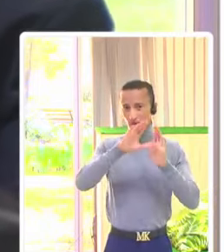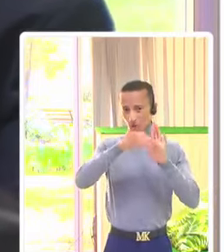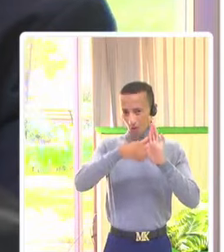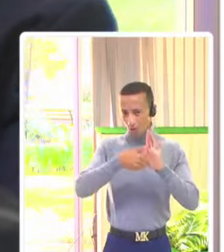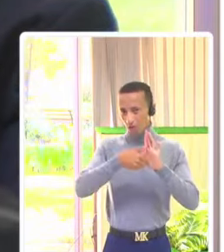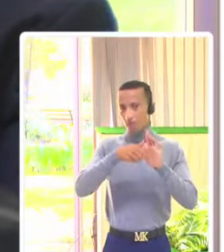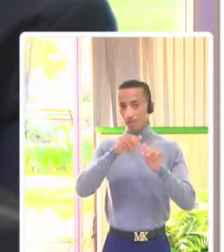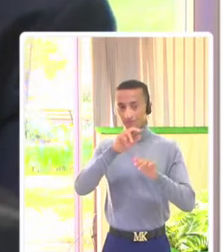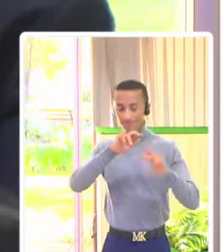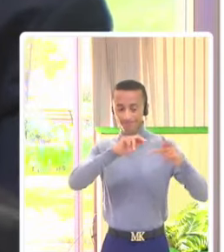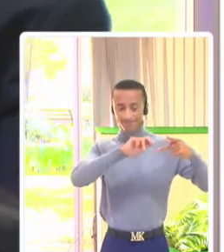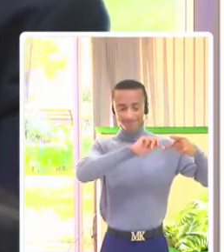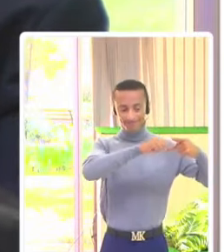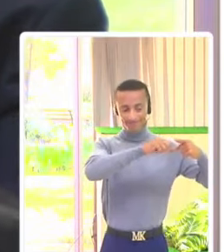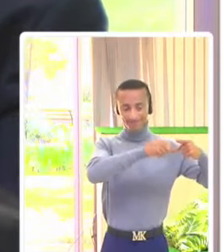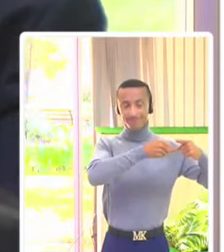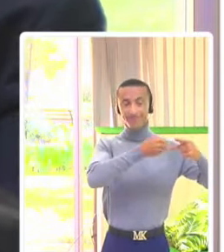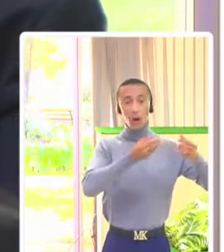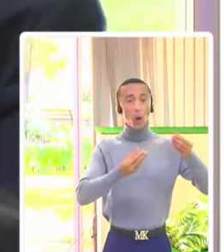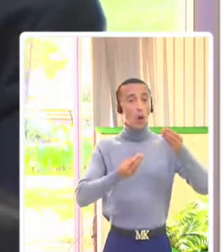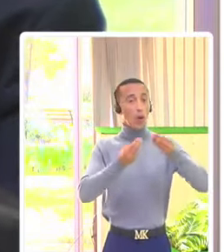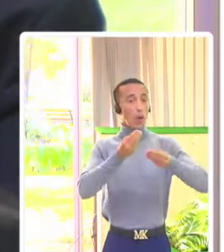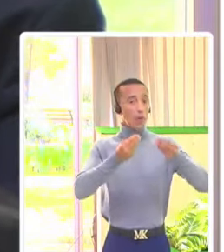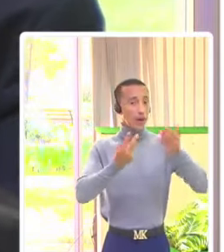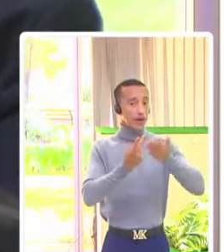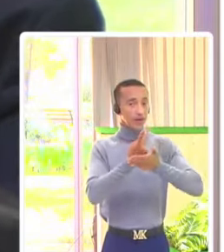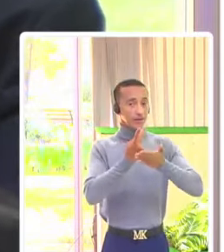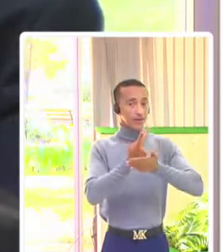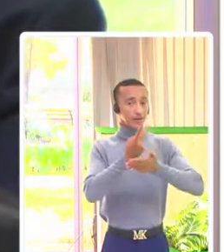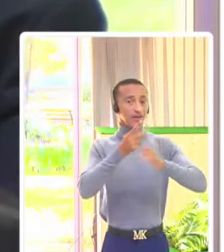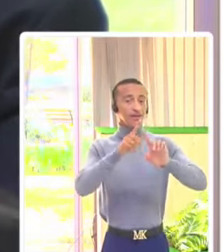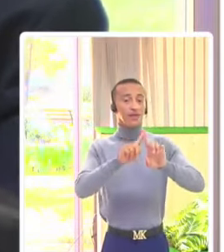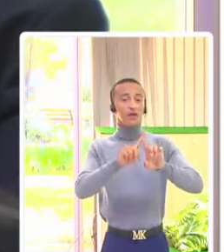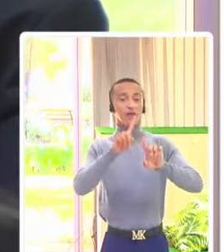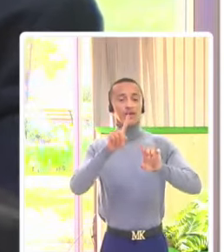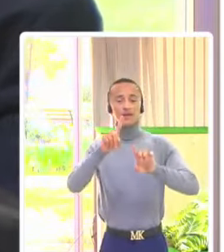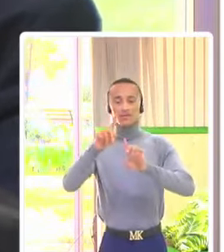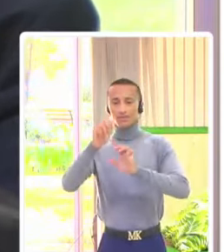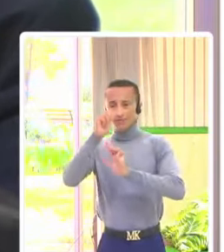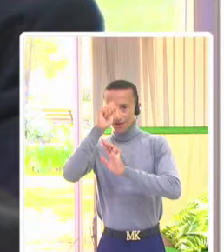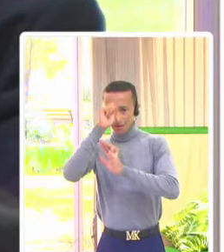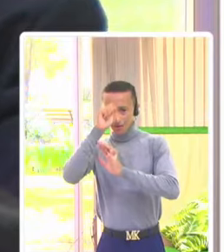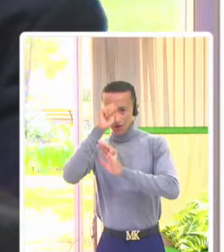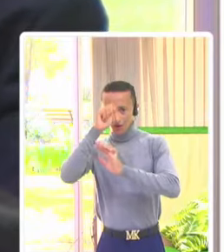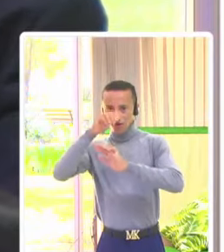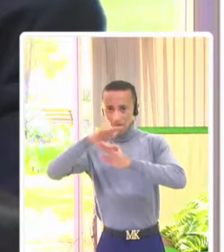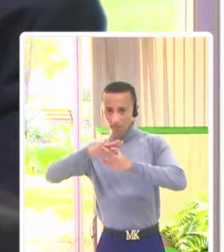what it does is that India's system is more open for innovation.